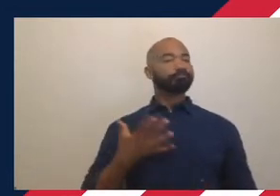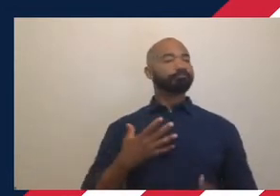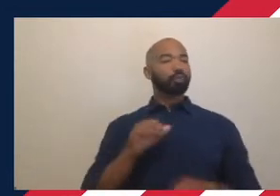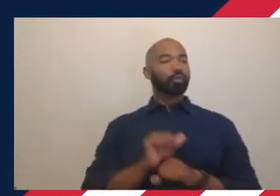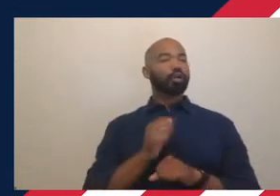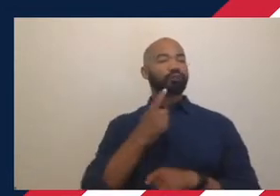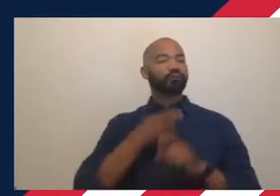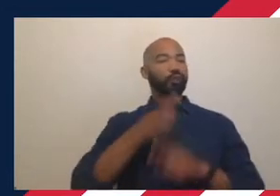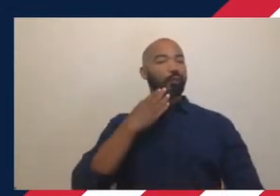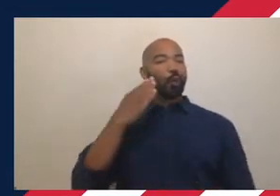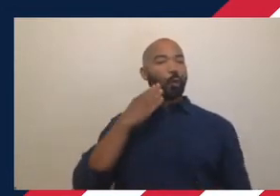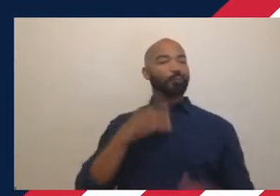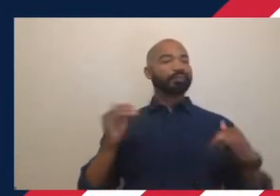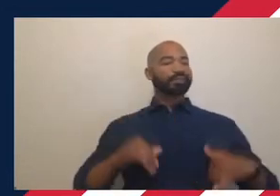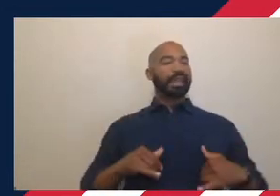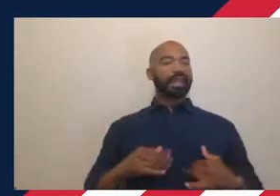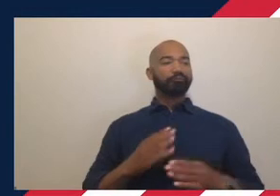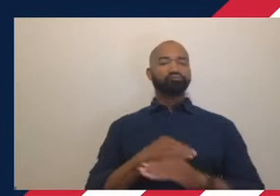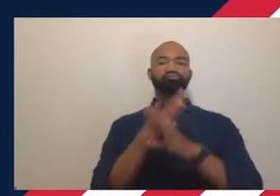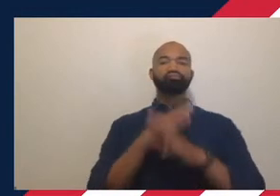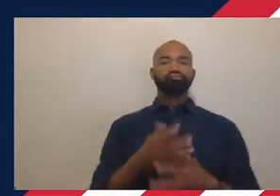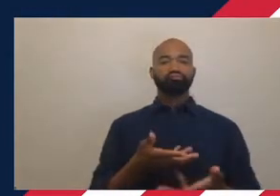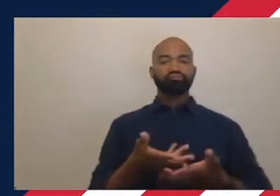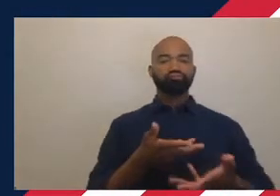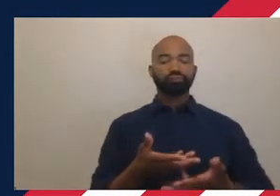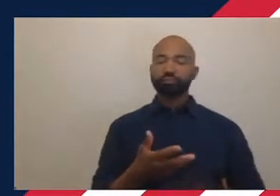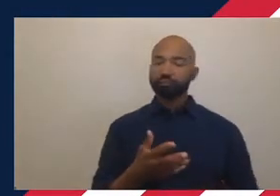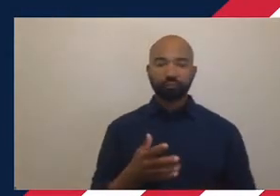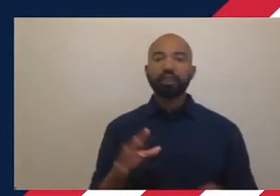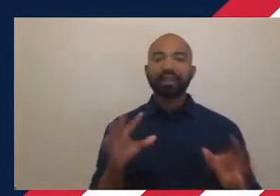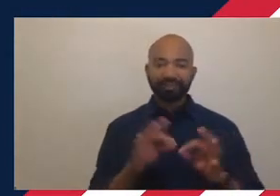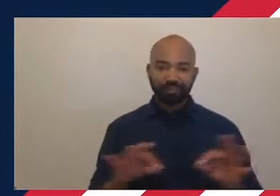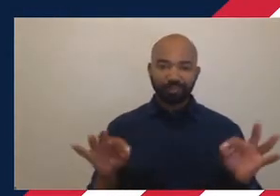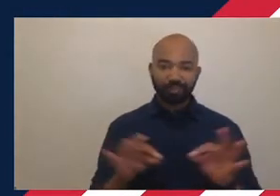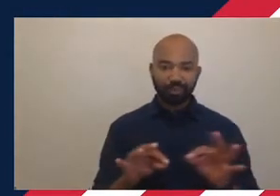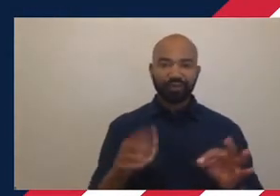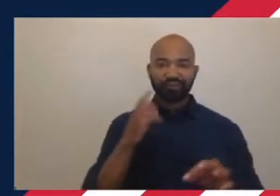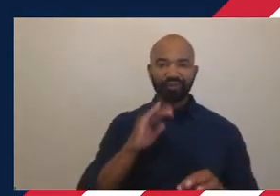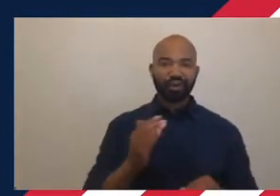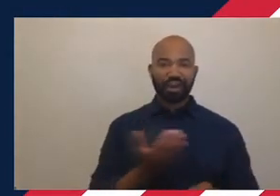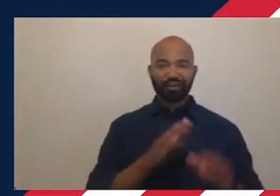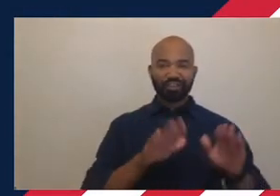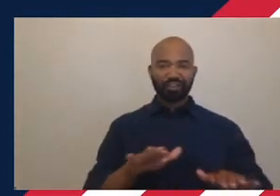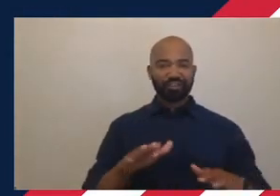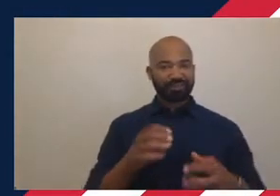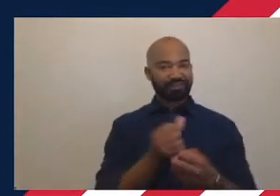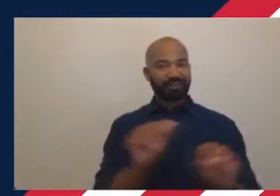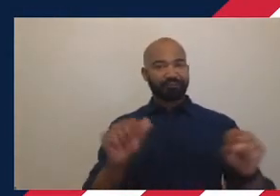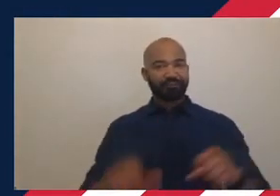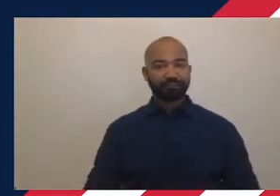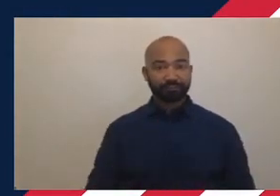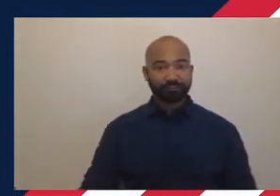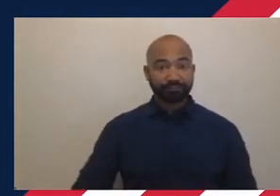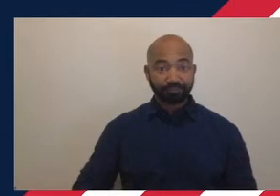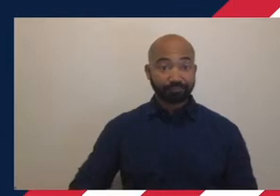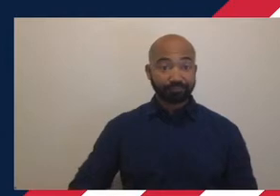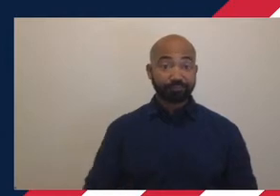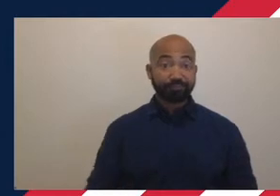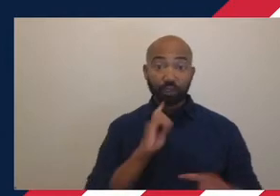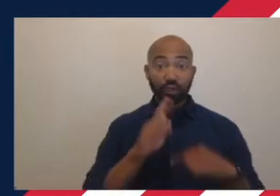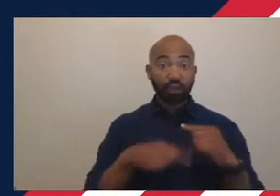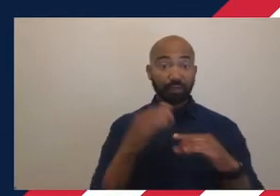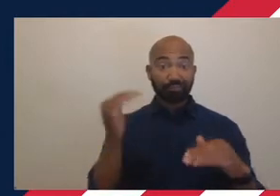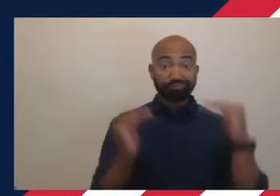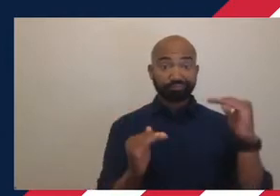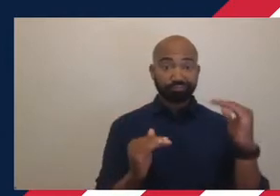it's incumbent upon us to make sure that our children are taken care of. So when you're talking about the inequities, we talk about it.